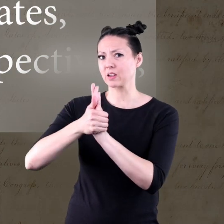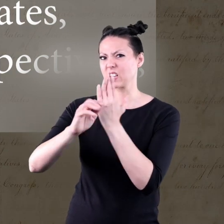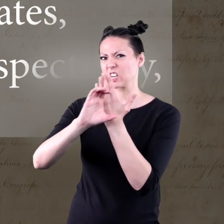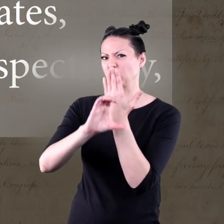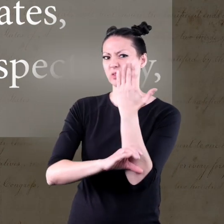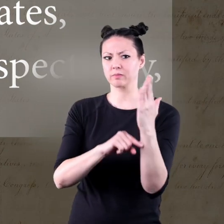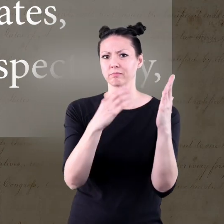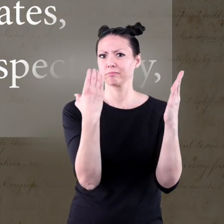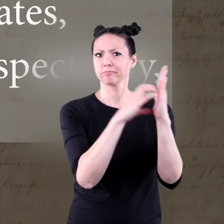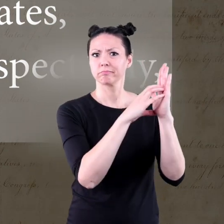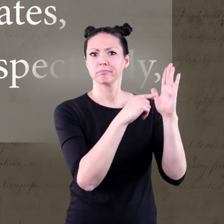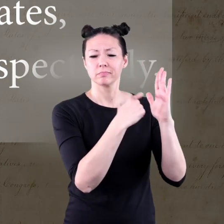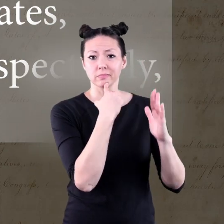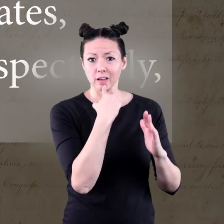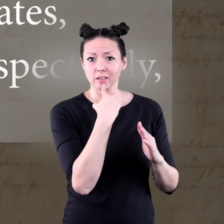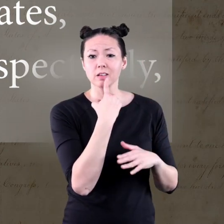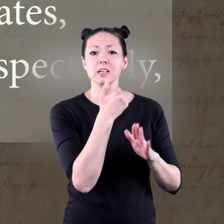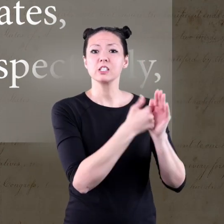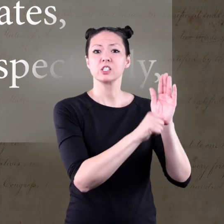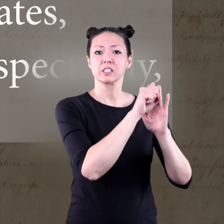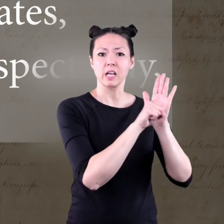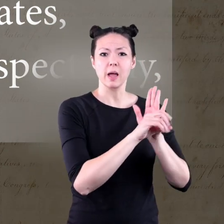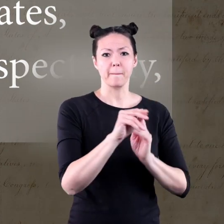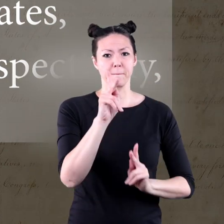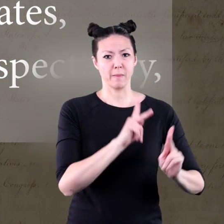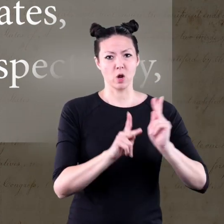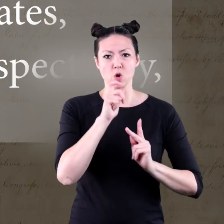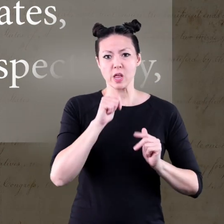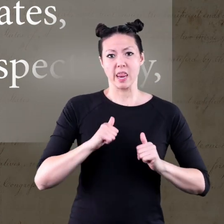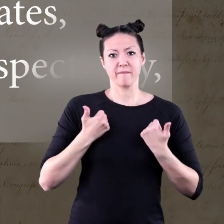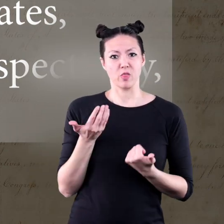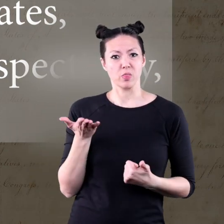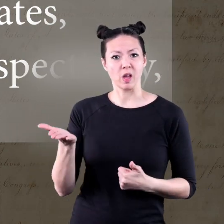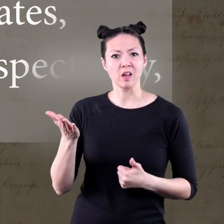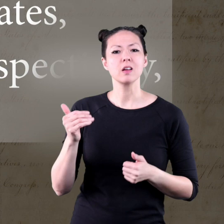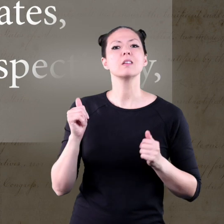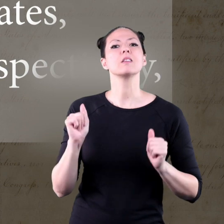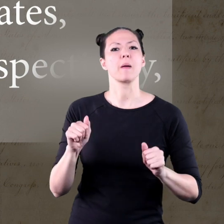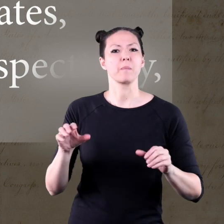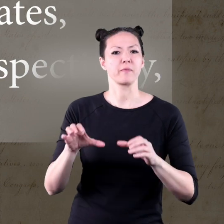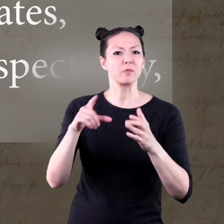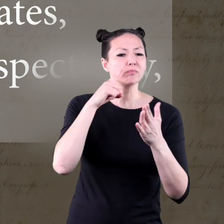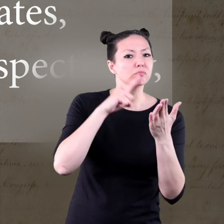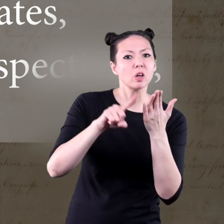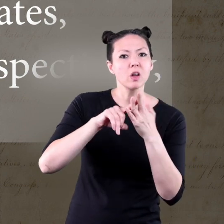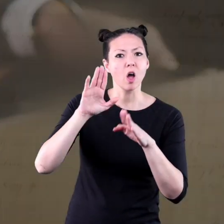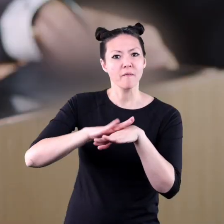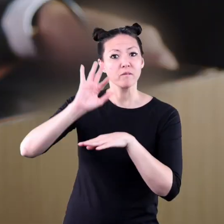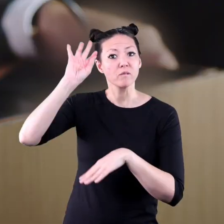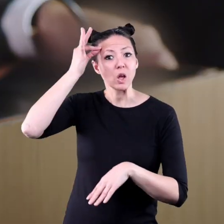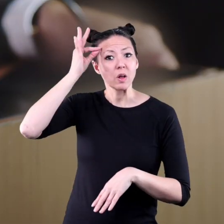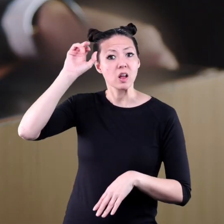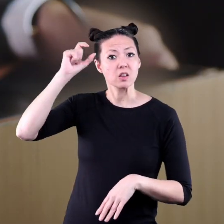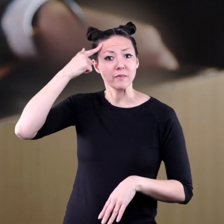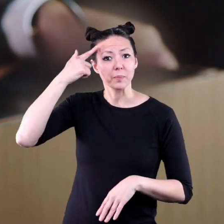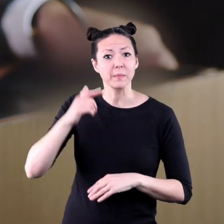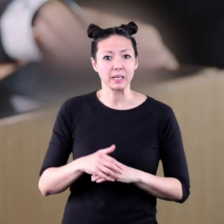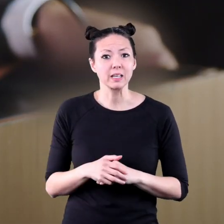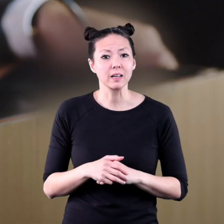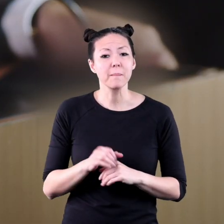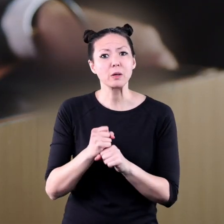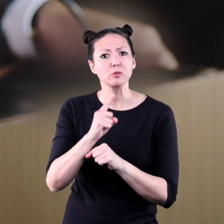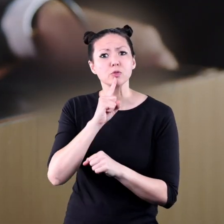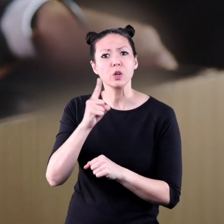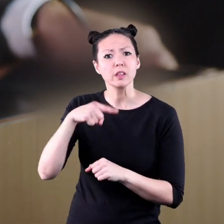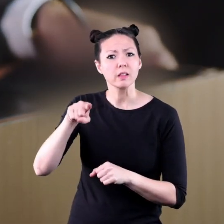that each state and the people who live there can also perform checks on federal government and make sure that they are